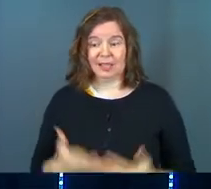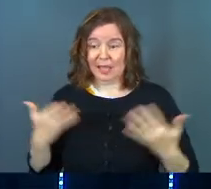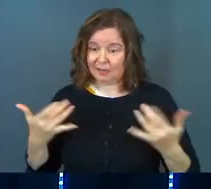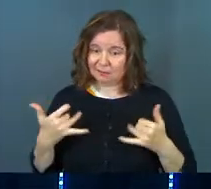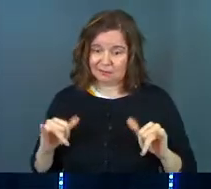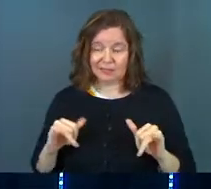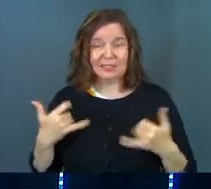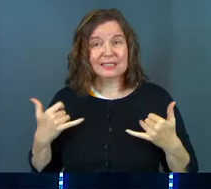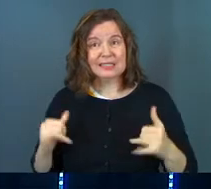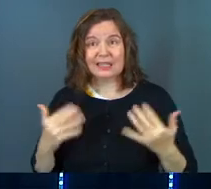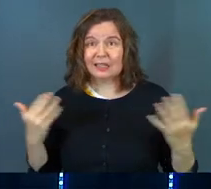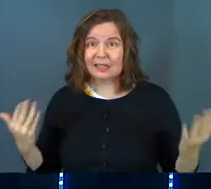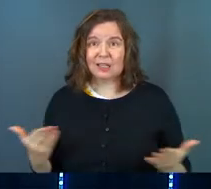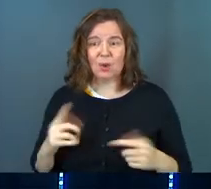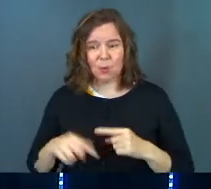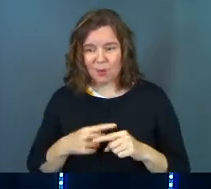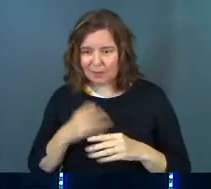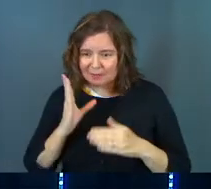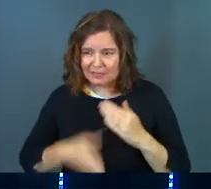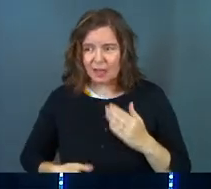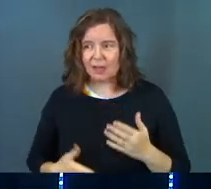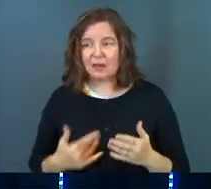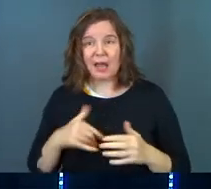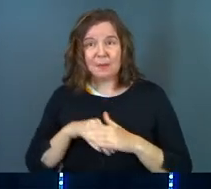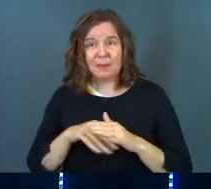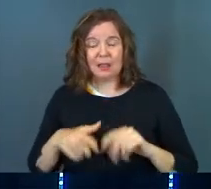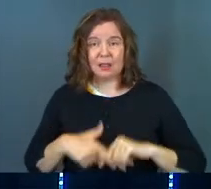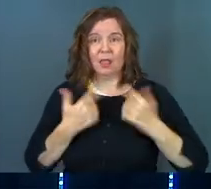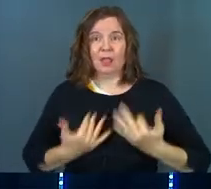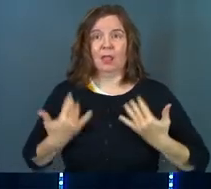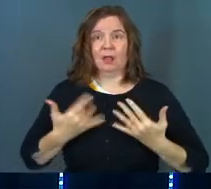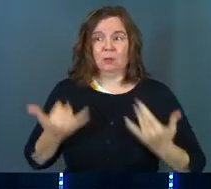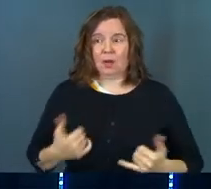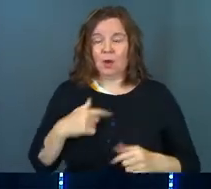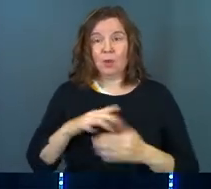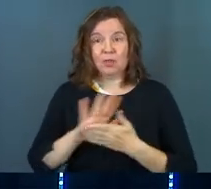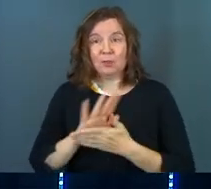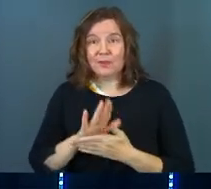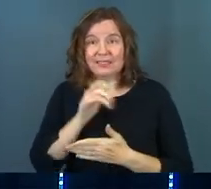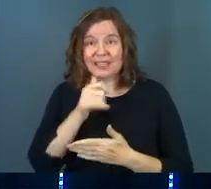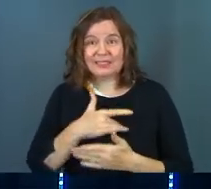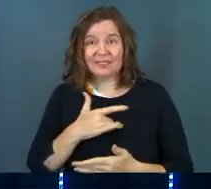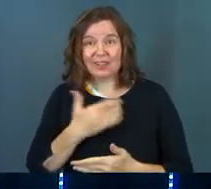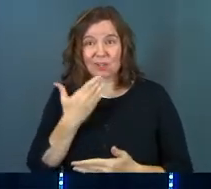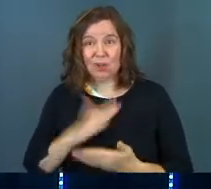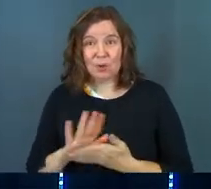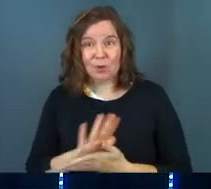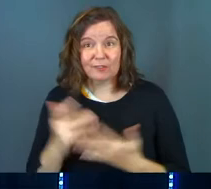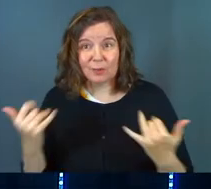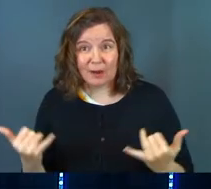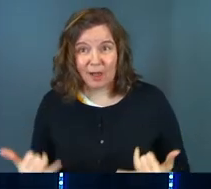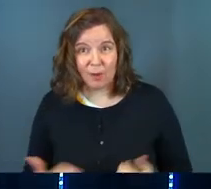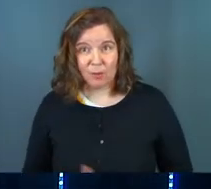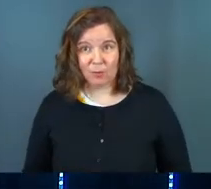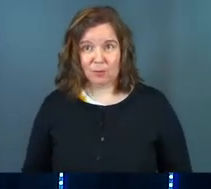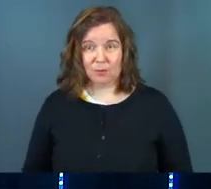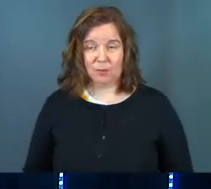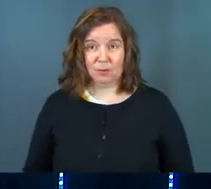And here we are, and it's still here. When's this going to be done? I'm in the cliffhanger right now. The movie doesn't feel like a good movie right